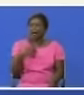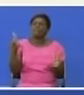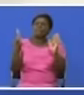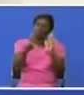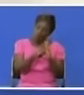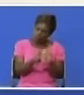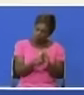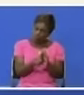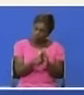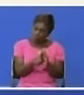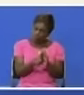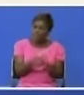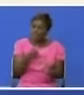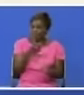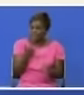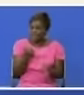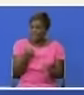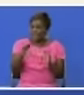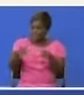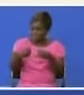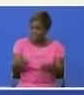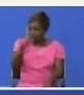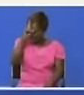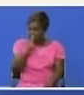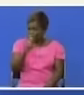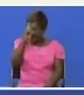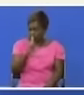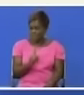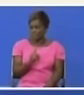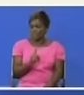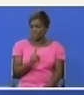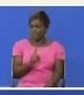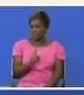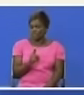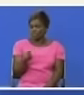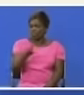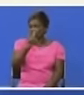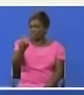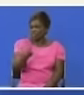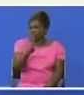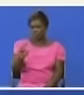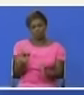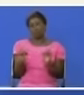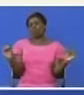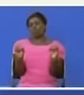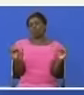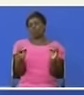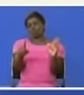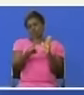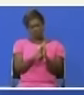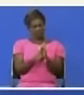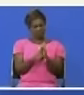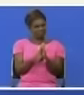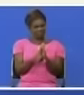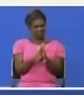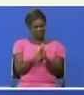Yvonne. So can we give it the serious it deserves rather than looking like we are questioning the existence of a law that is in